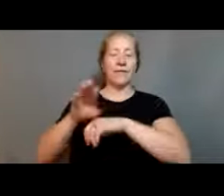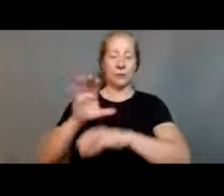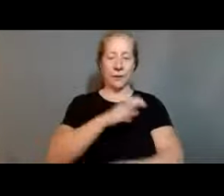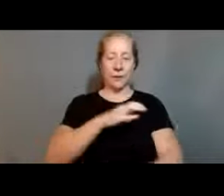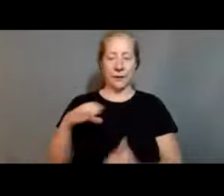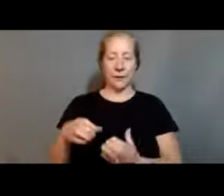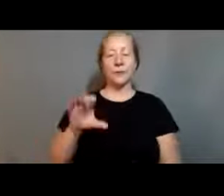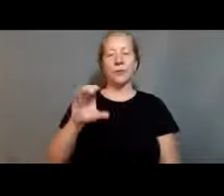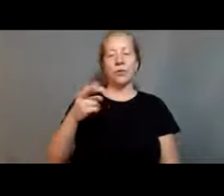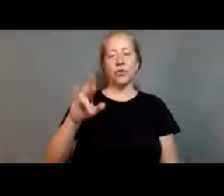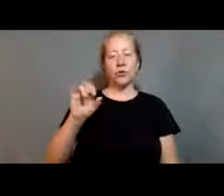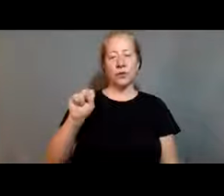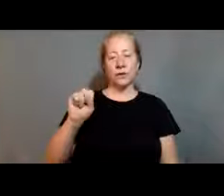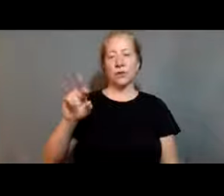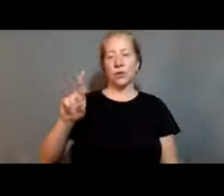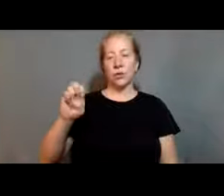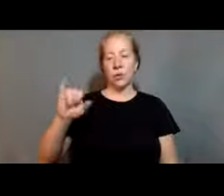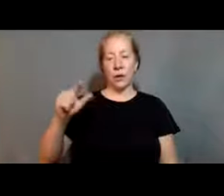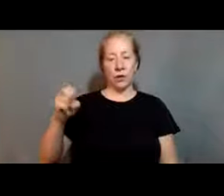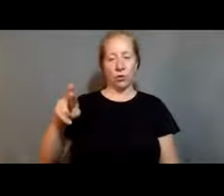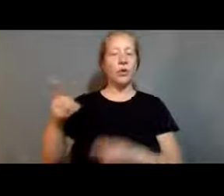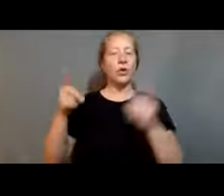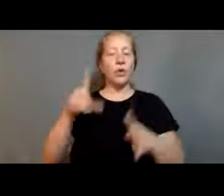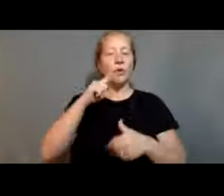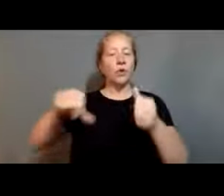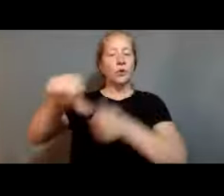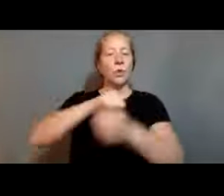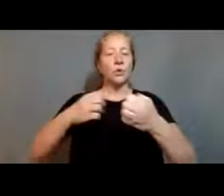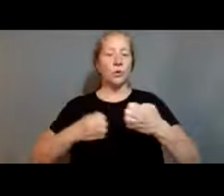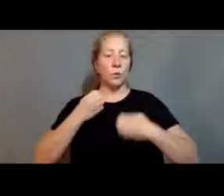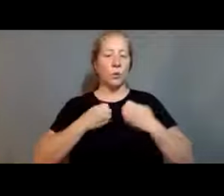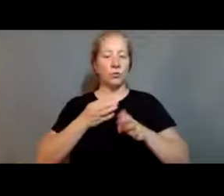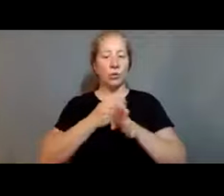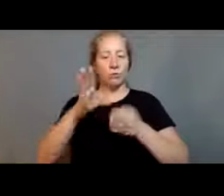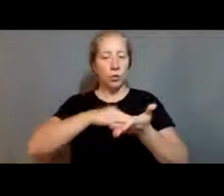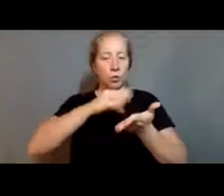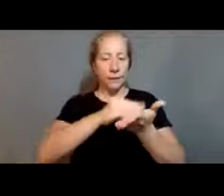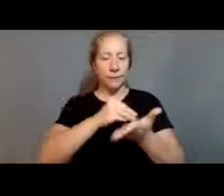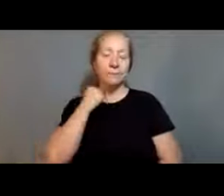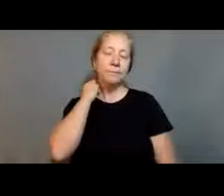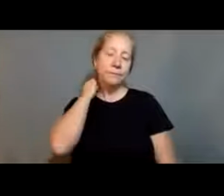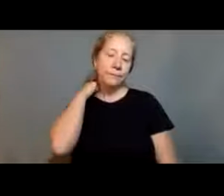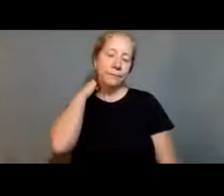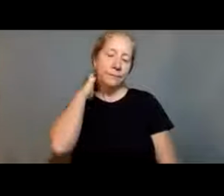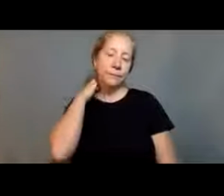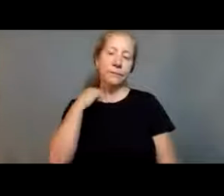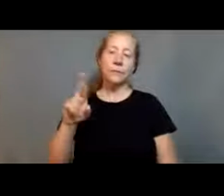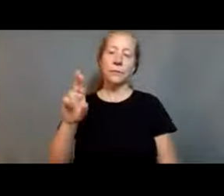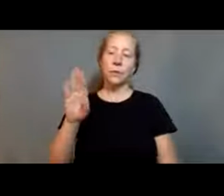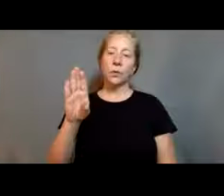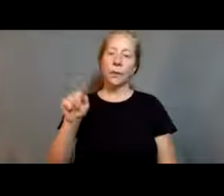Christopher Reiger, Director of Social Emotional Learning; Roberto